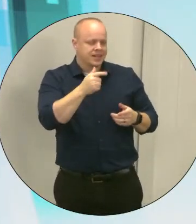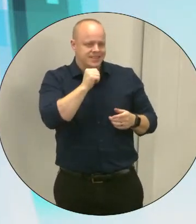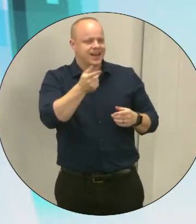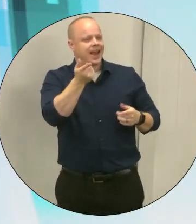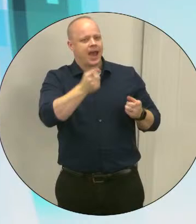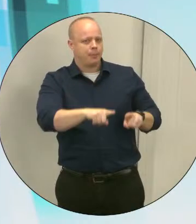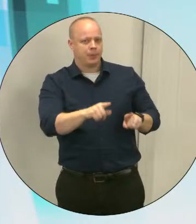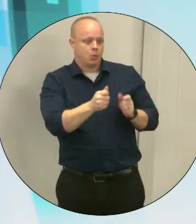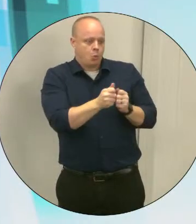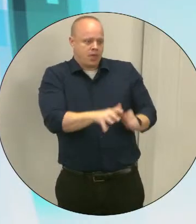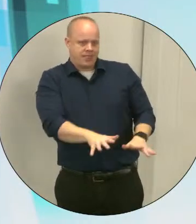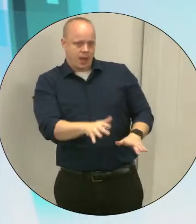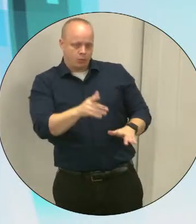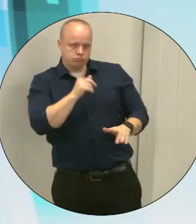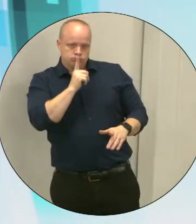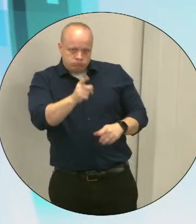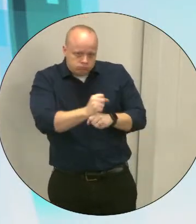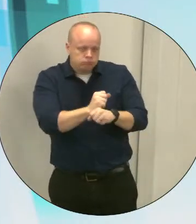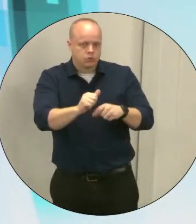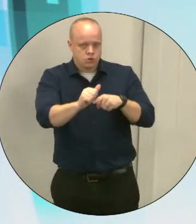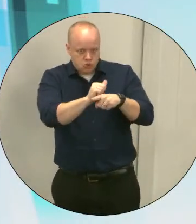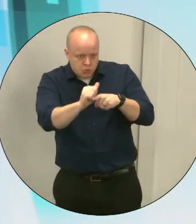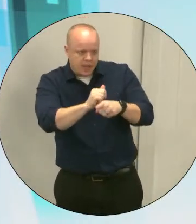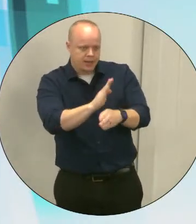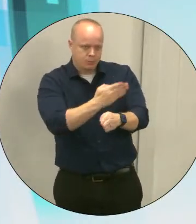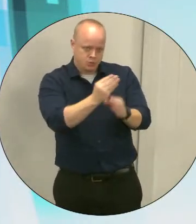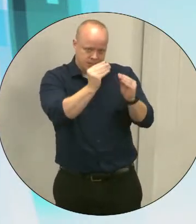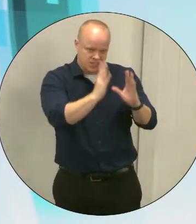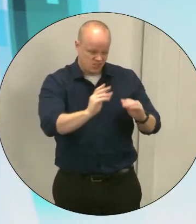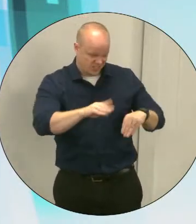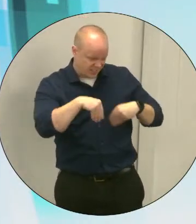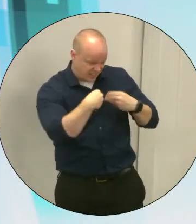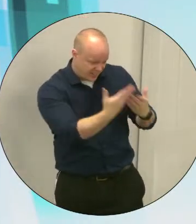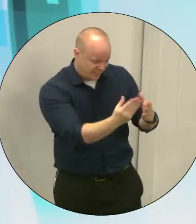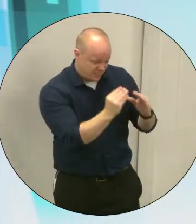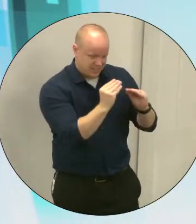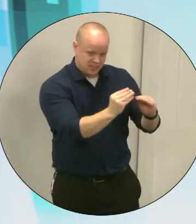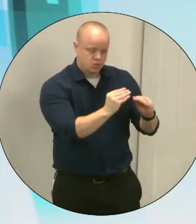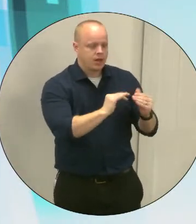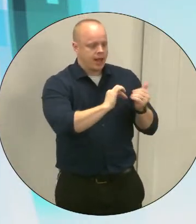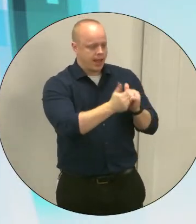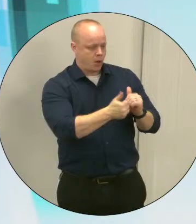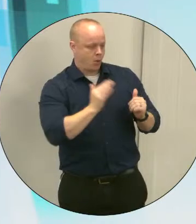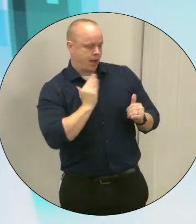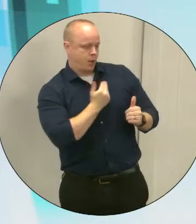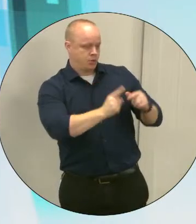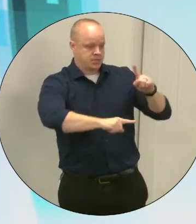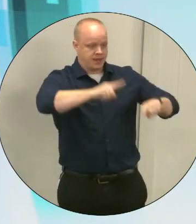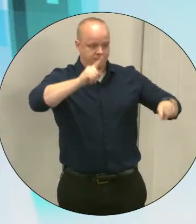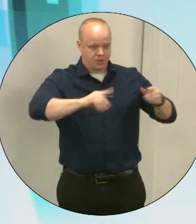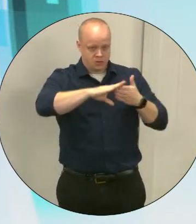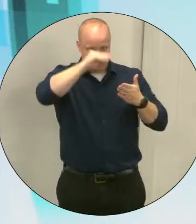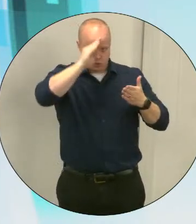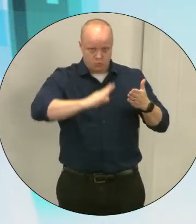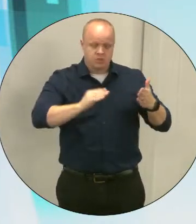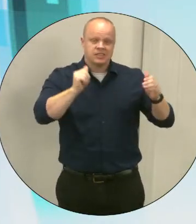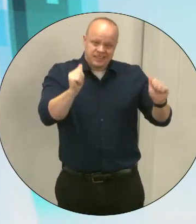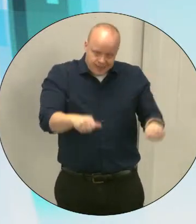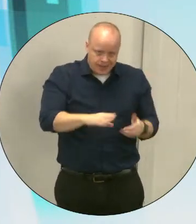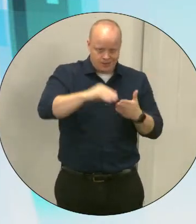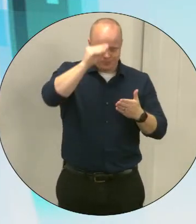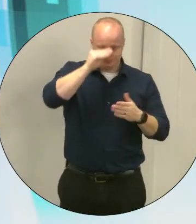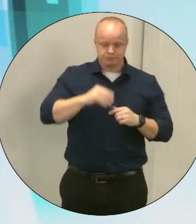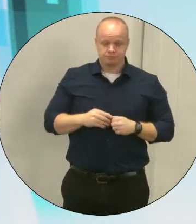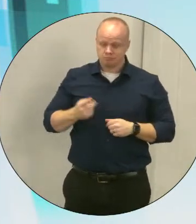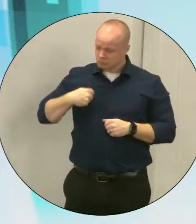trained professional music teacher who knows how to administer instruction in ways that our diverse students can learn. We have been the